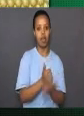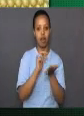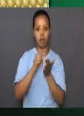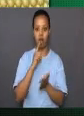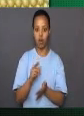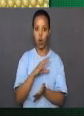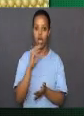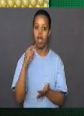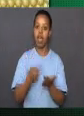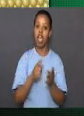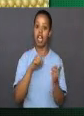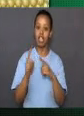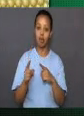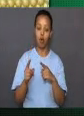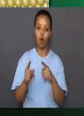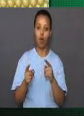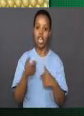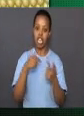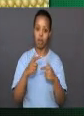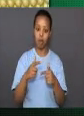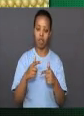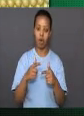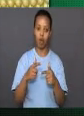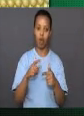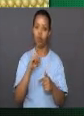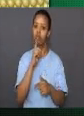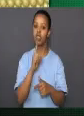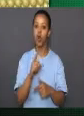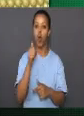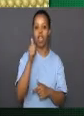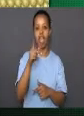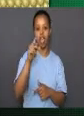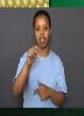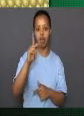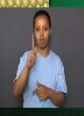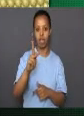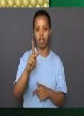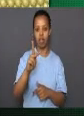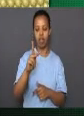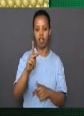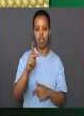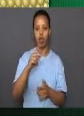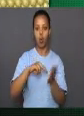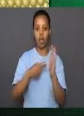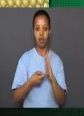This causes the eventual formation of ATP called